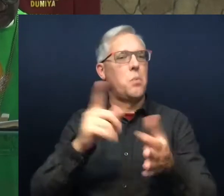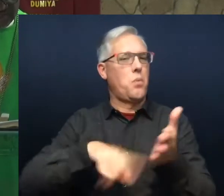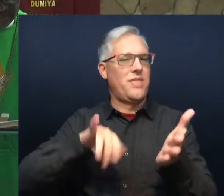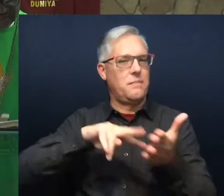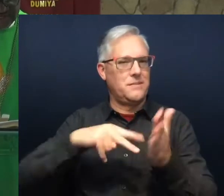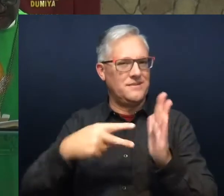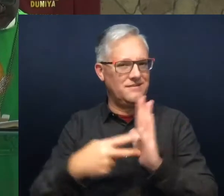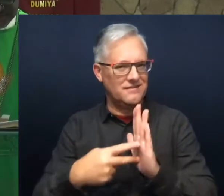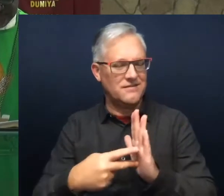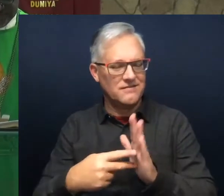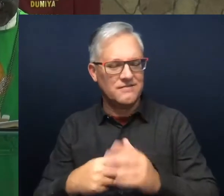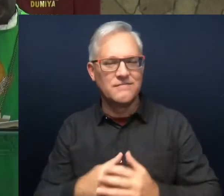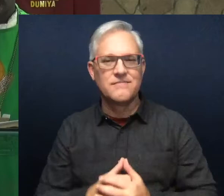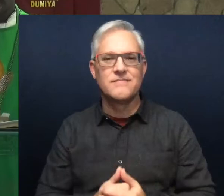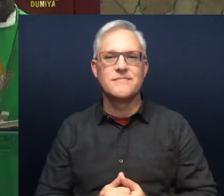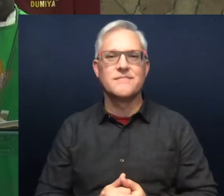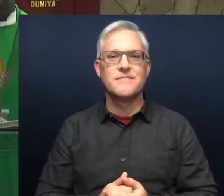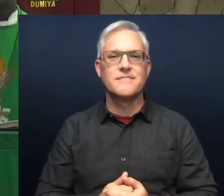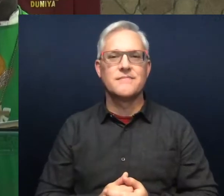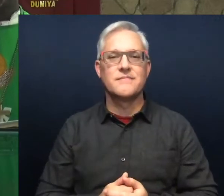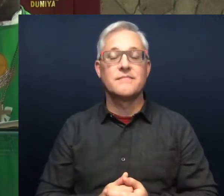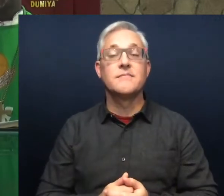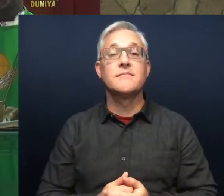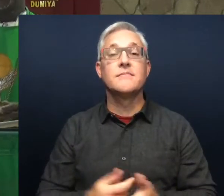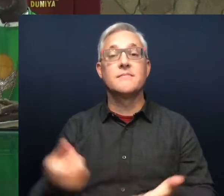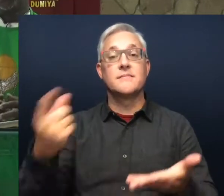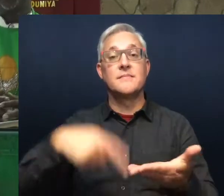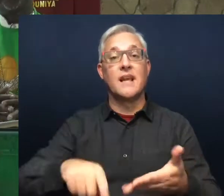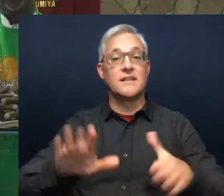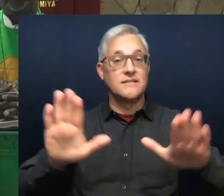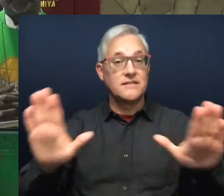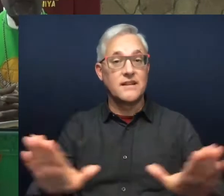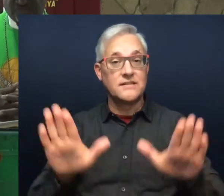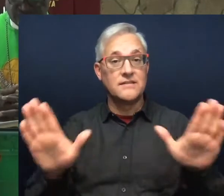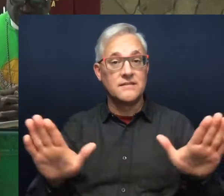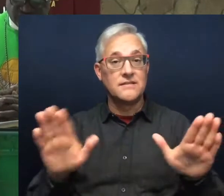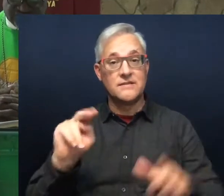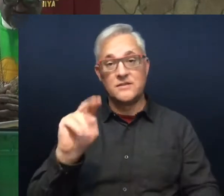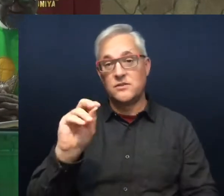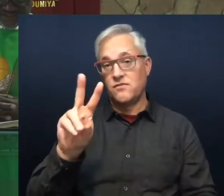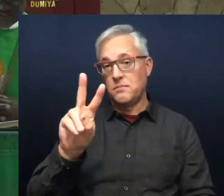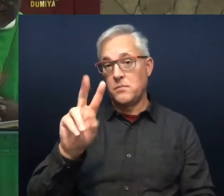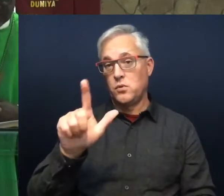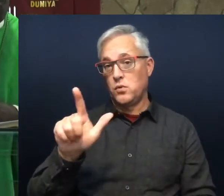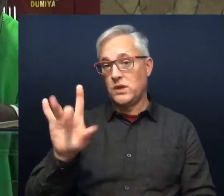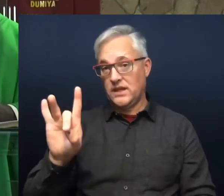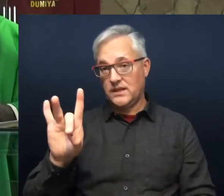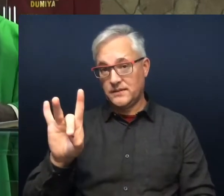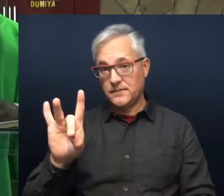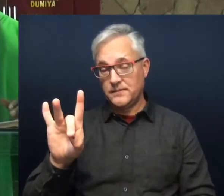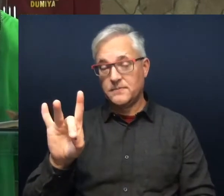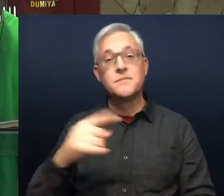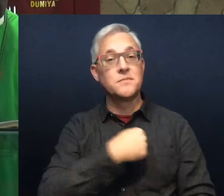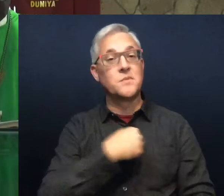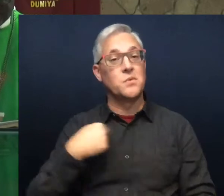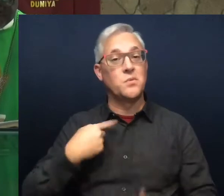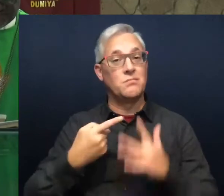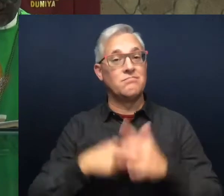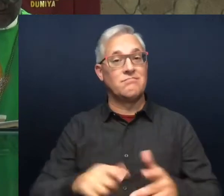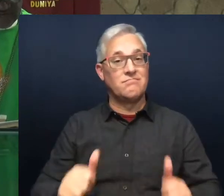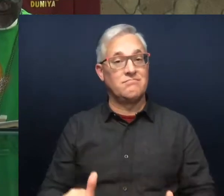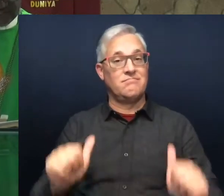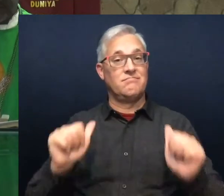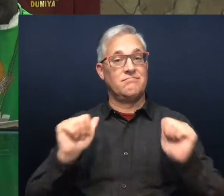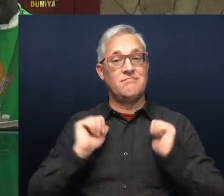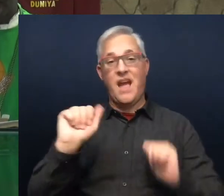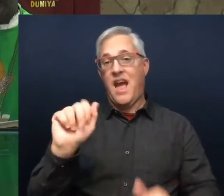to their daily lives. Next Sunday, November 28, we begin the season